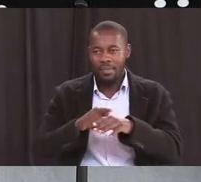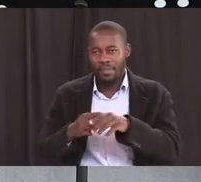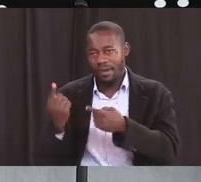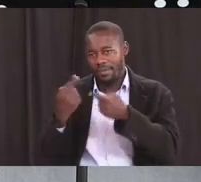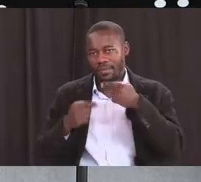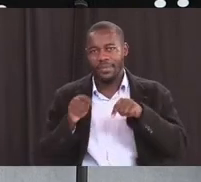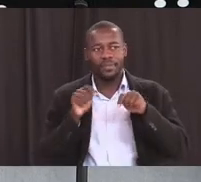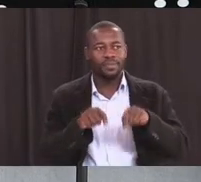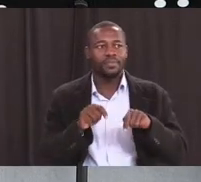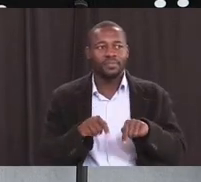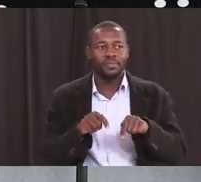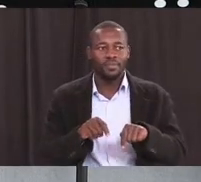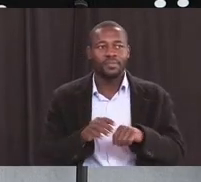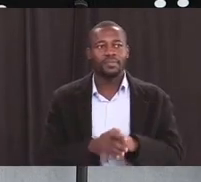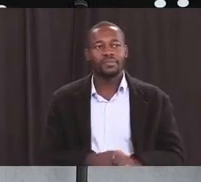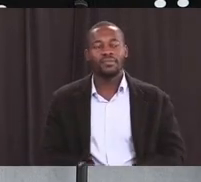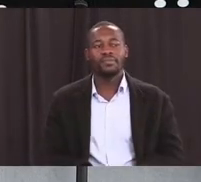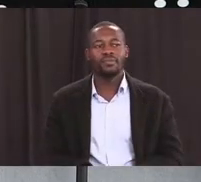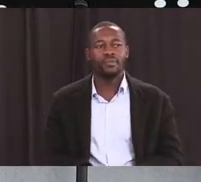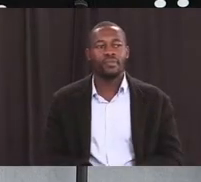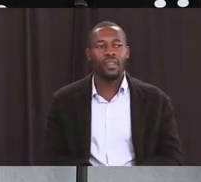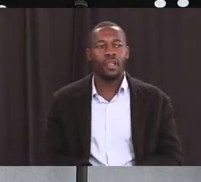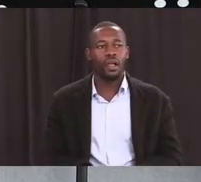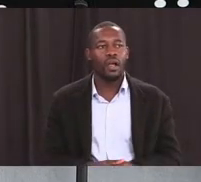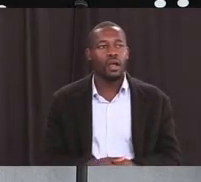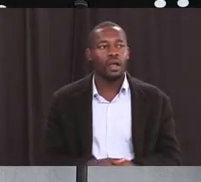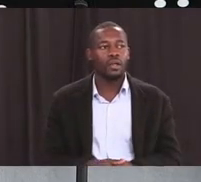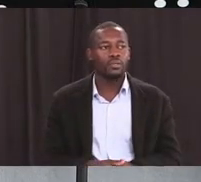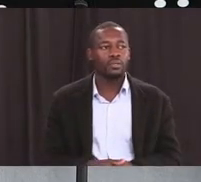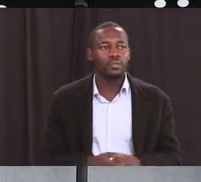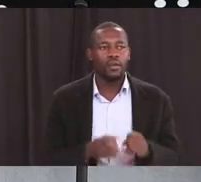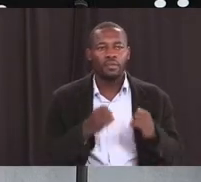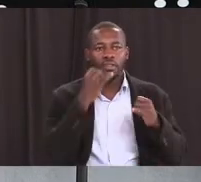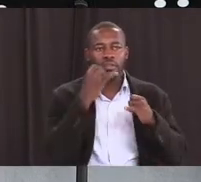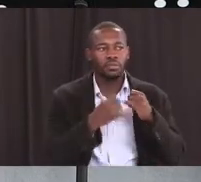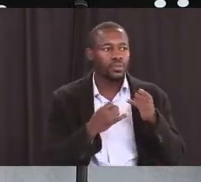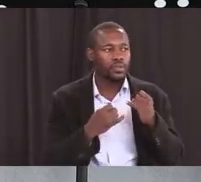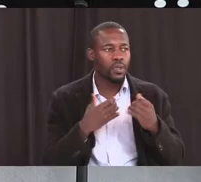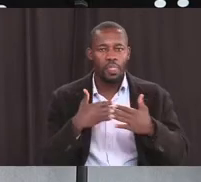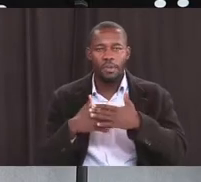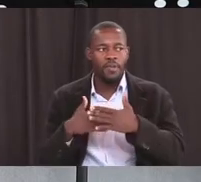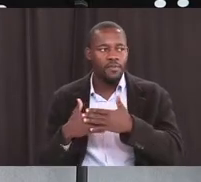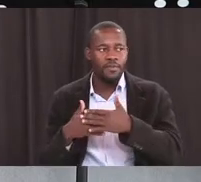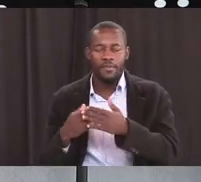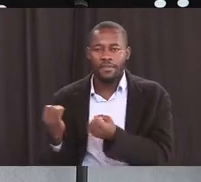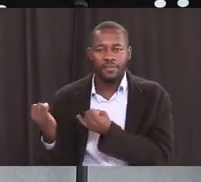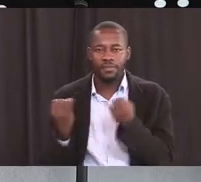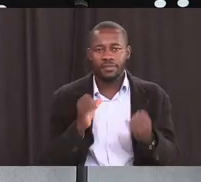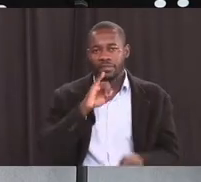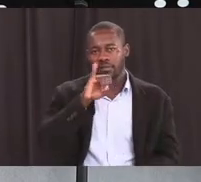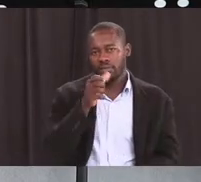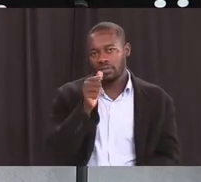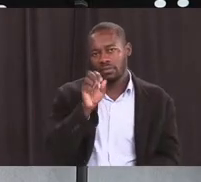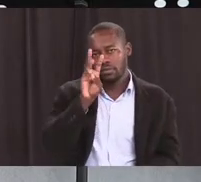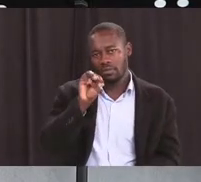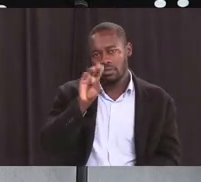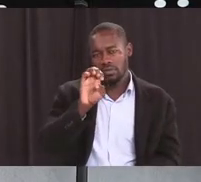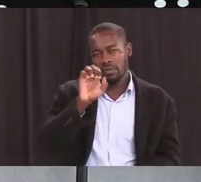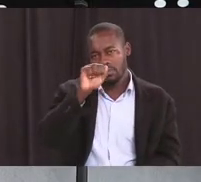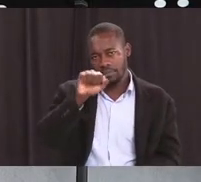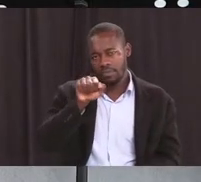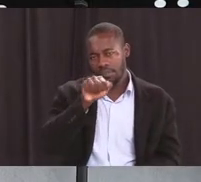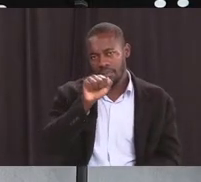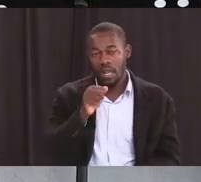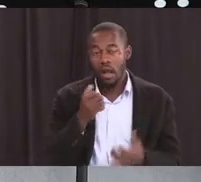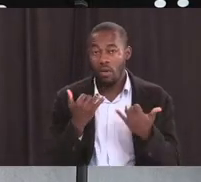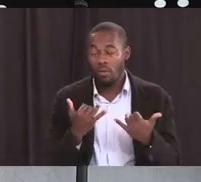luncheon. The final announcement that I'm going to share before I invite James to share a couple is just for us, we're getting into